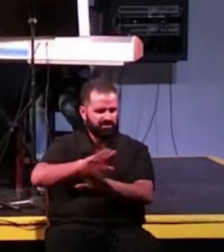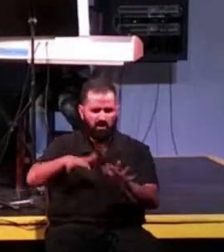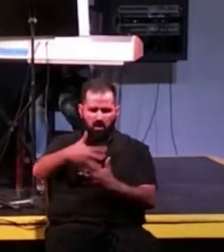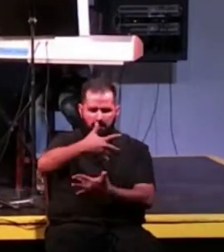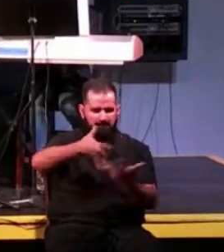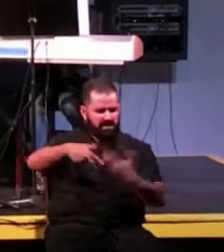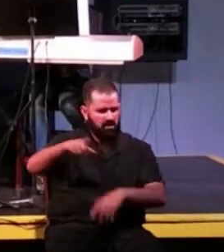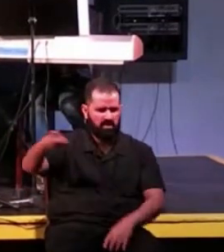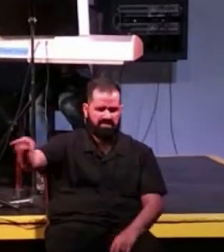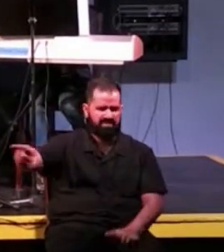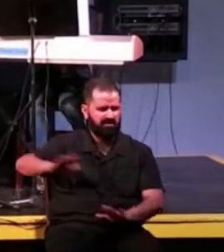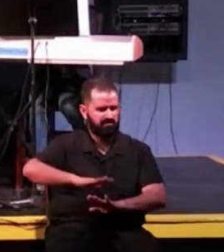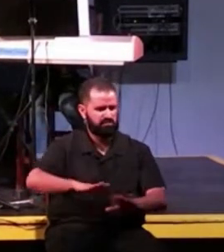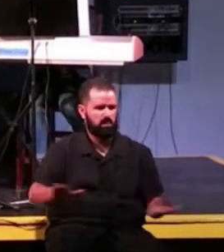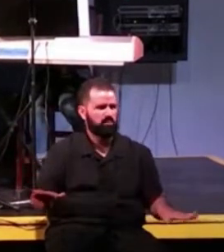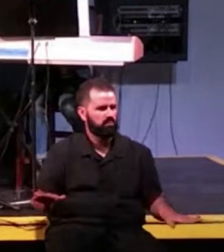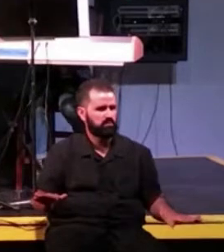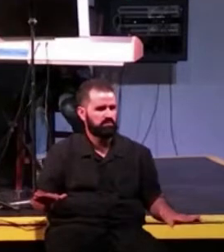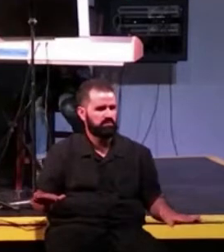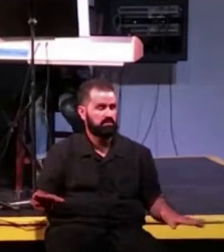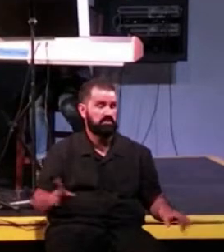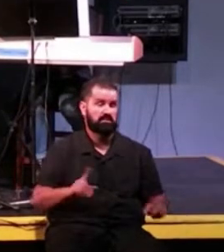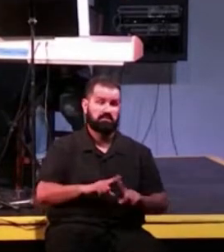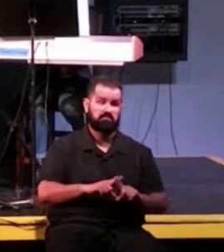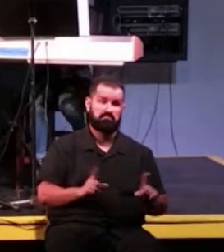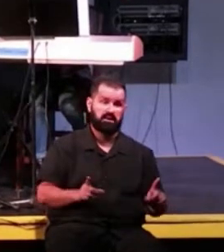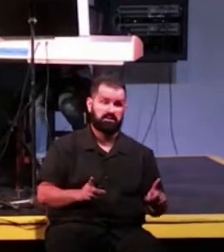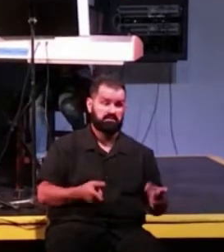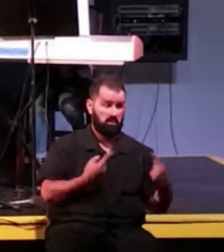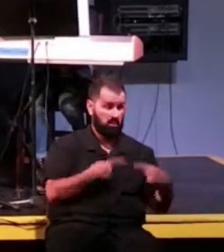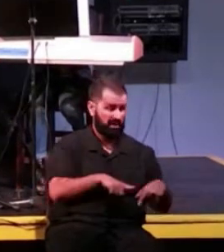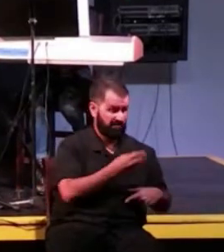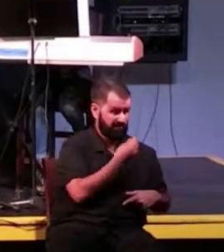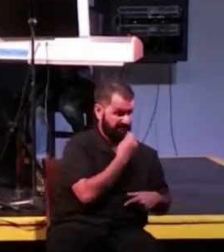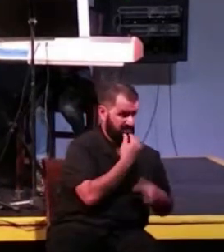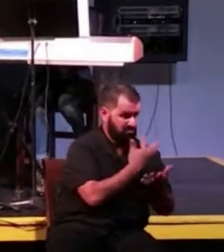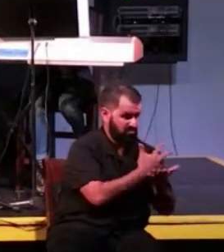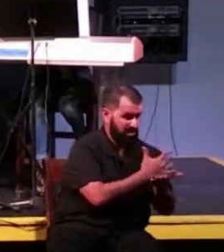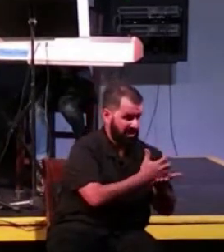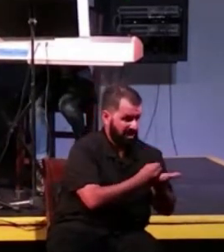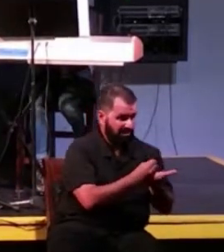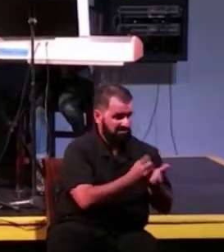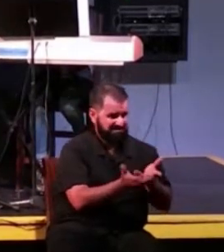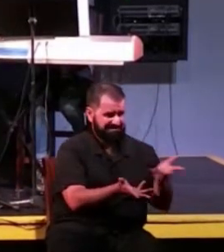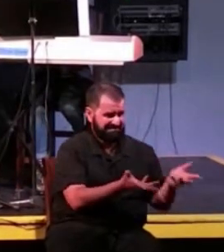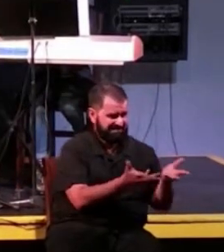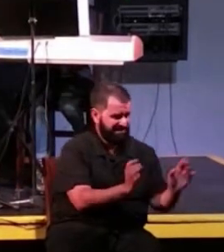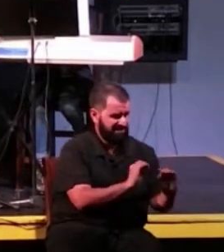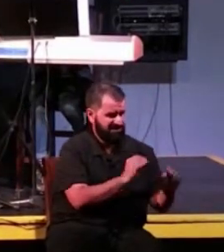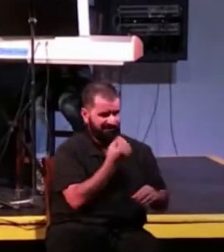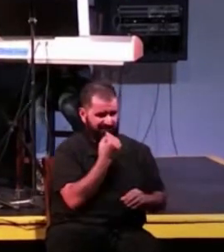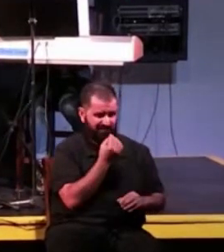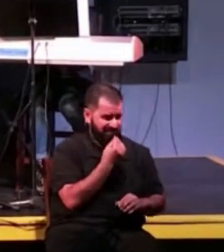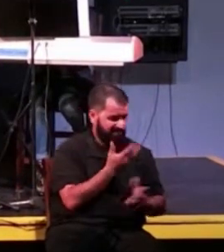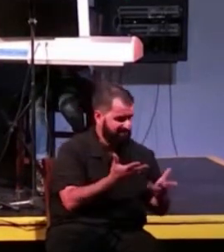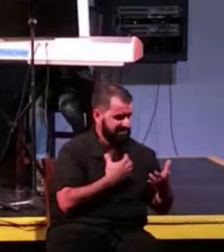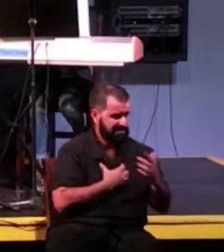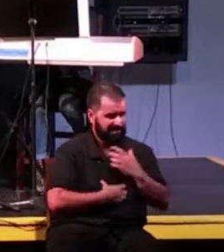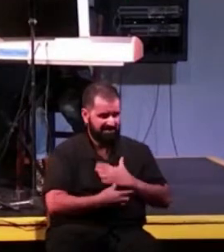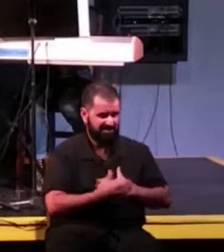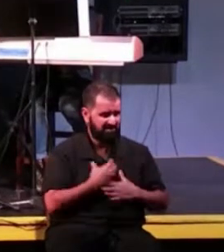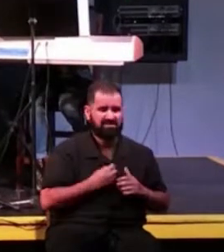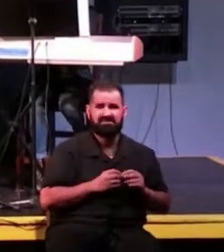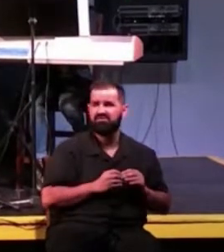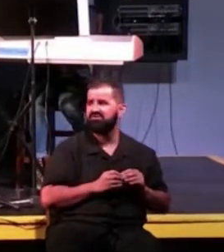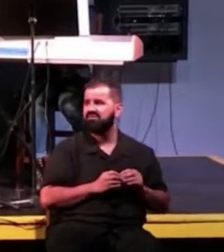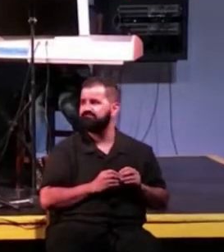them. But see, somewhere in the famine, she lost trust in the provisions of God and